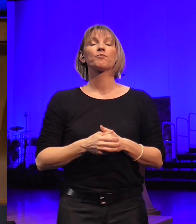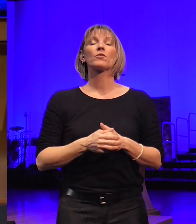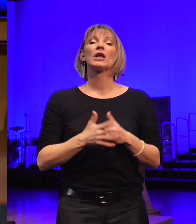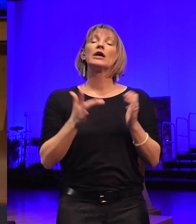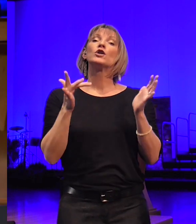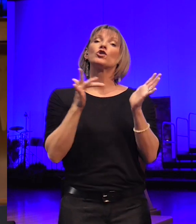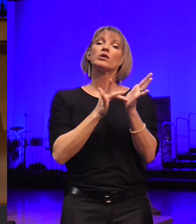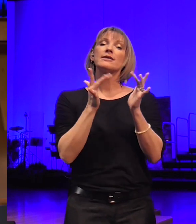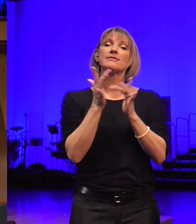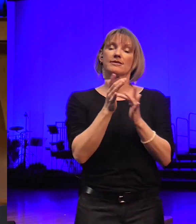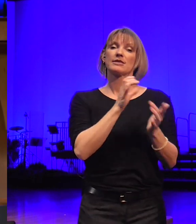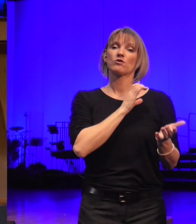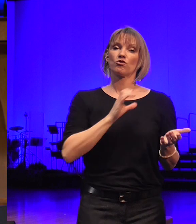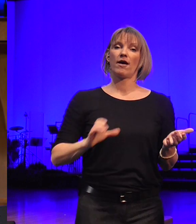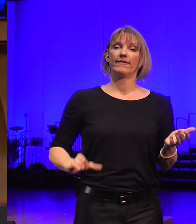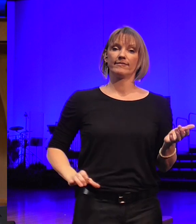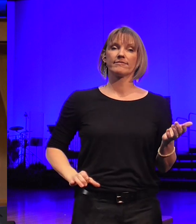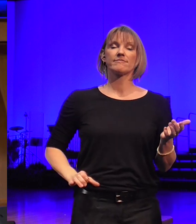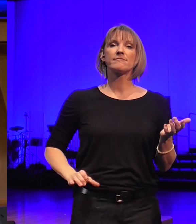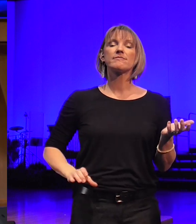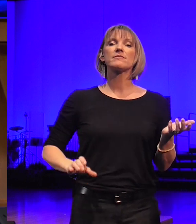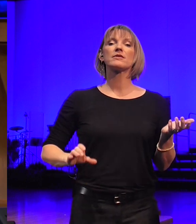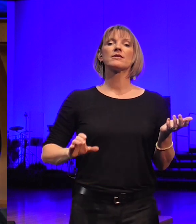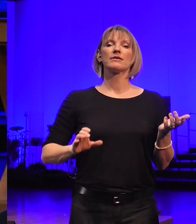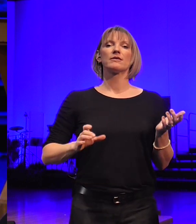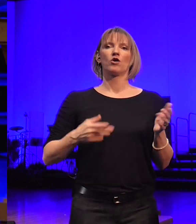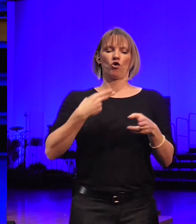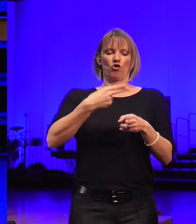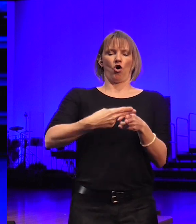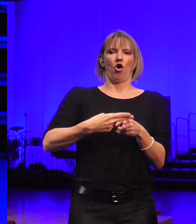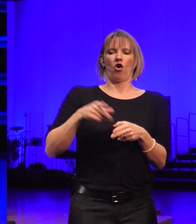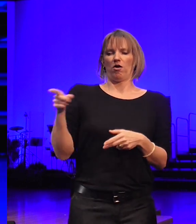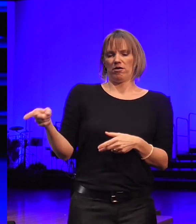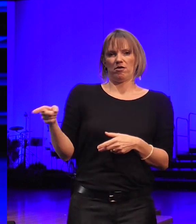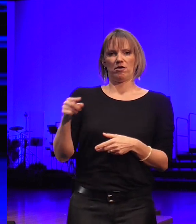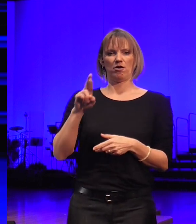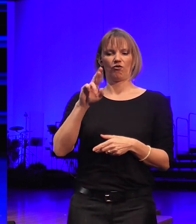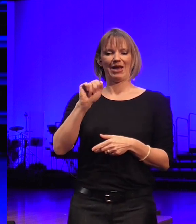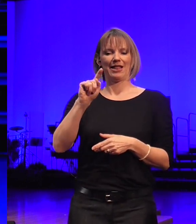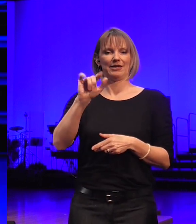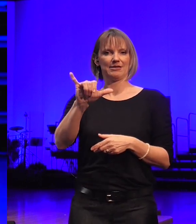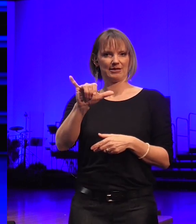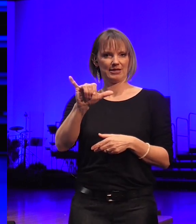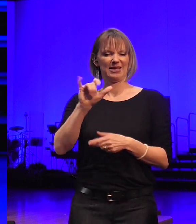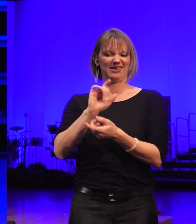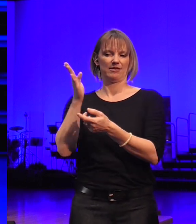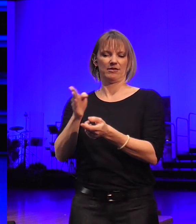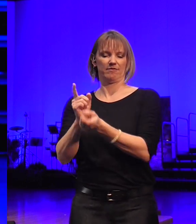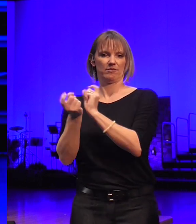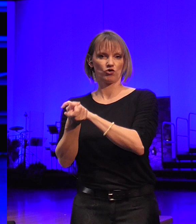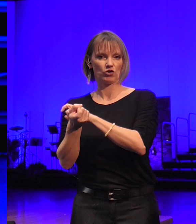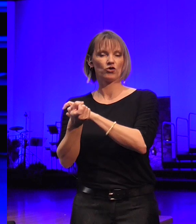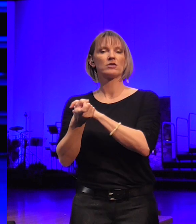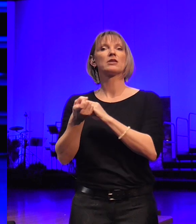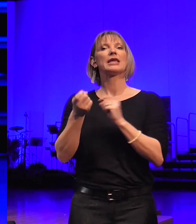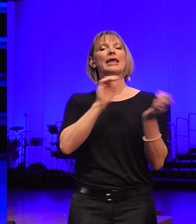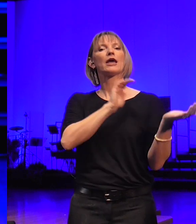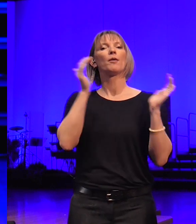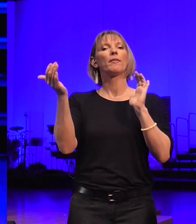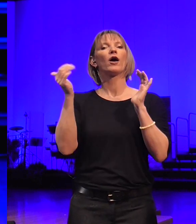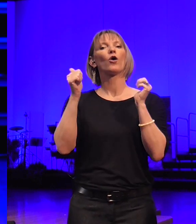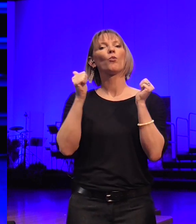Jesus, the Christ, referred to this changeless reality. He compared it to